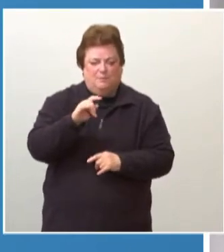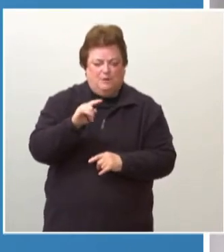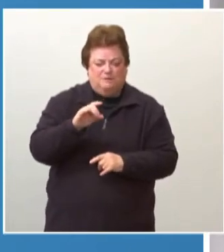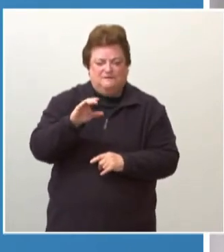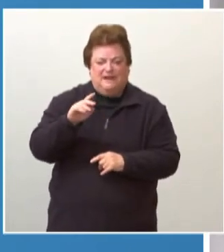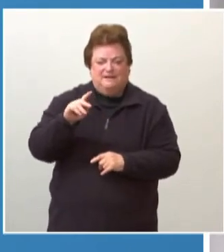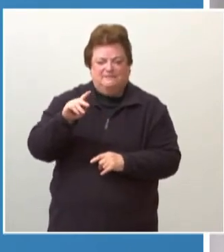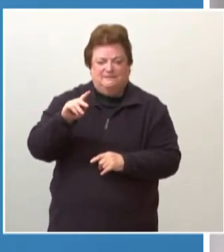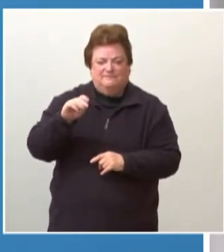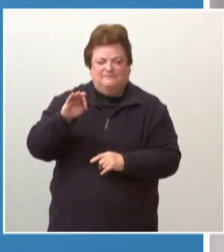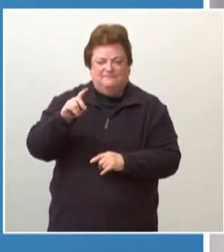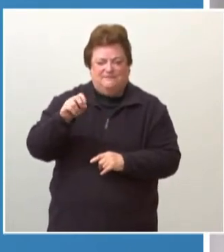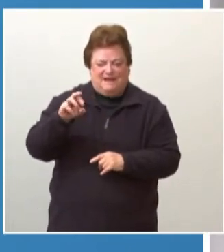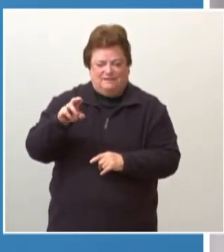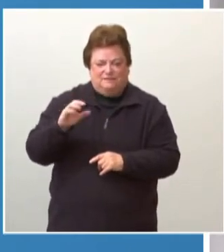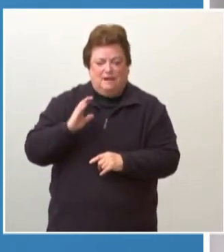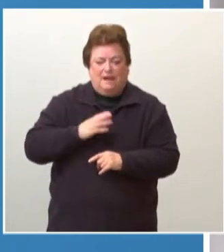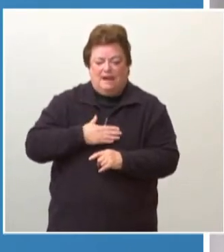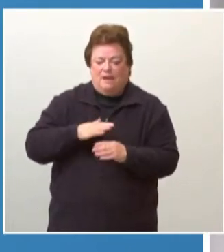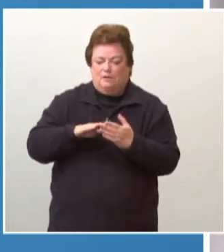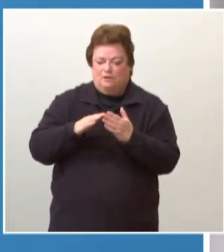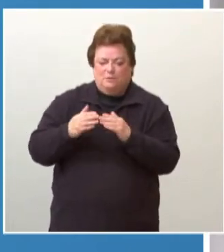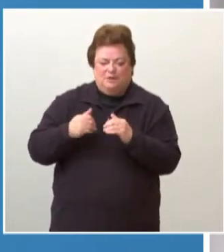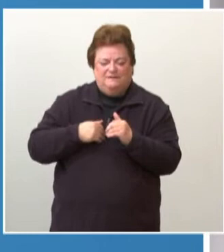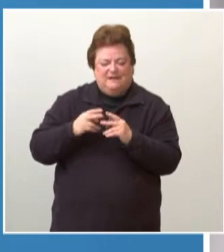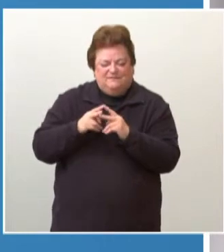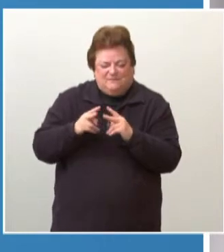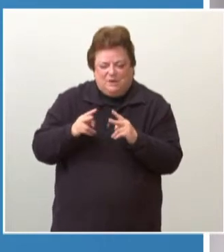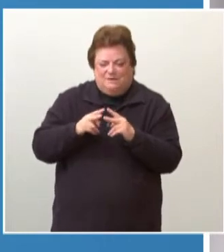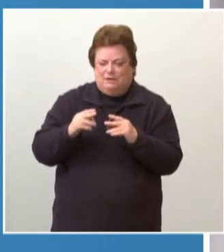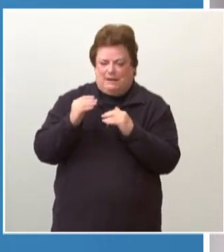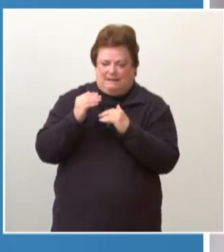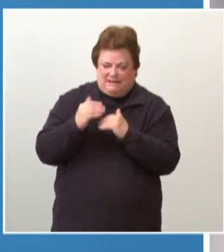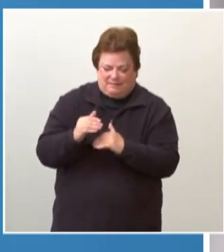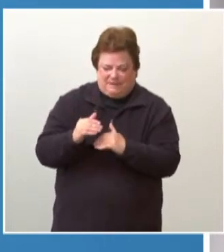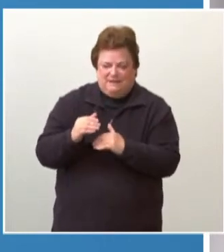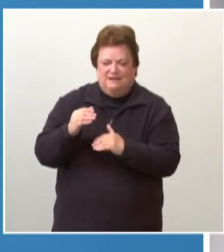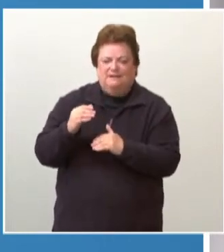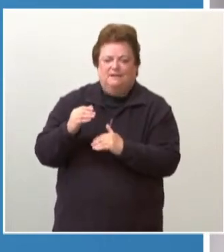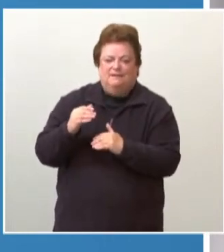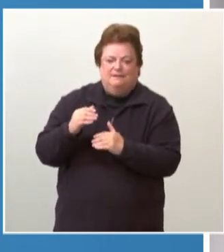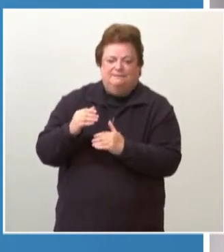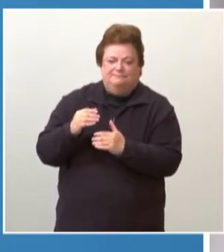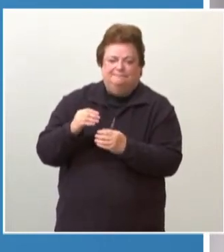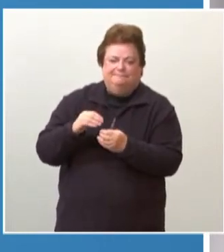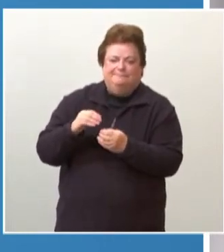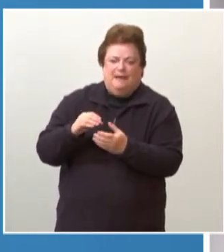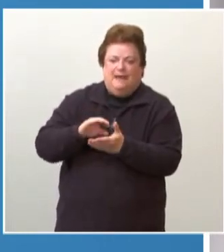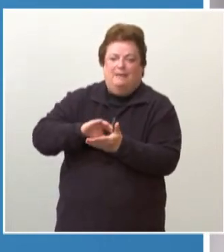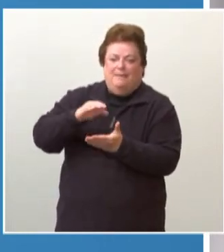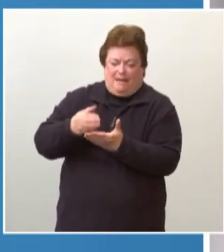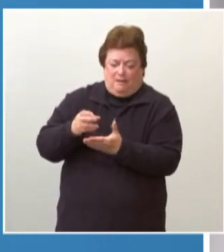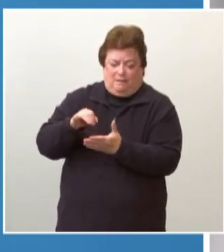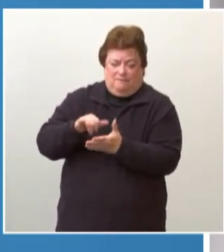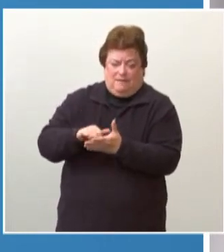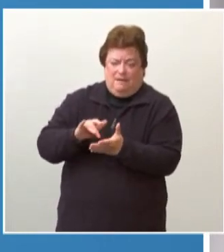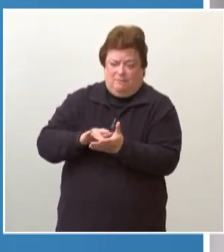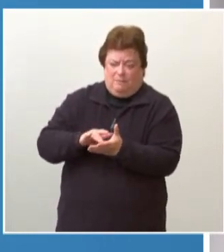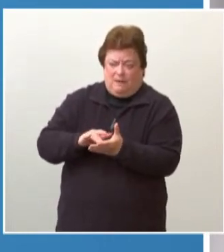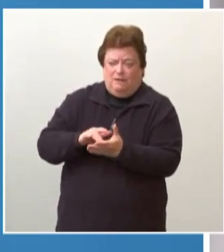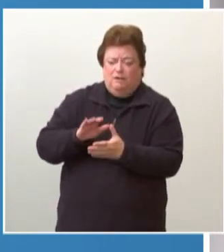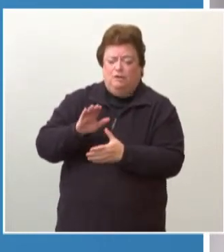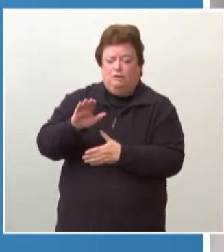Our community has very, very limited quantities of these medications, and your local physician will